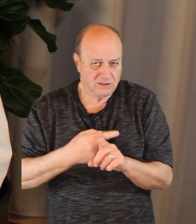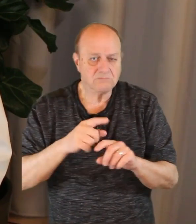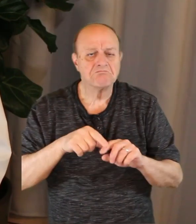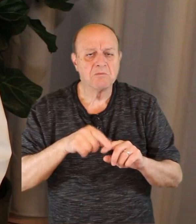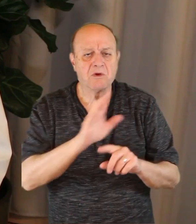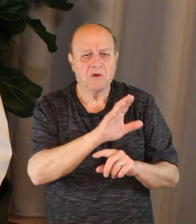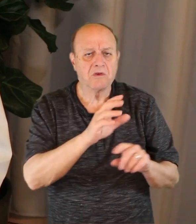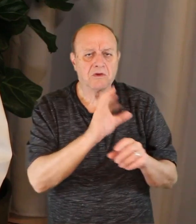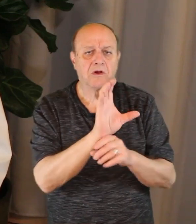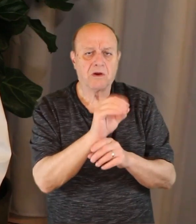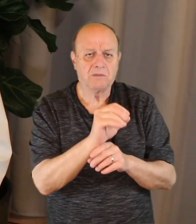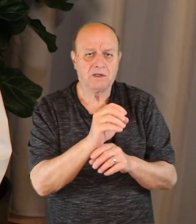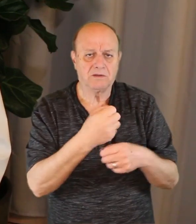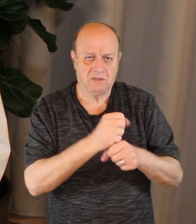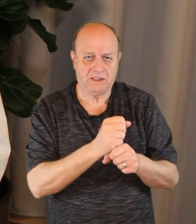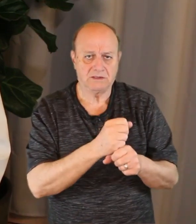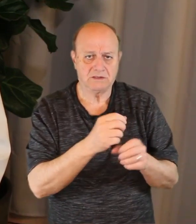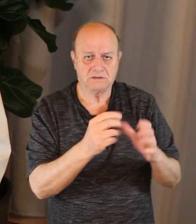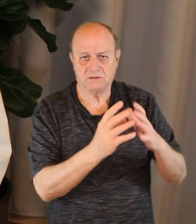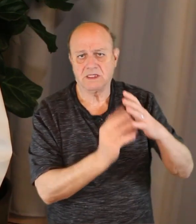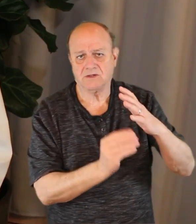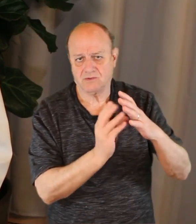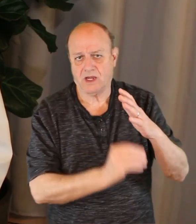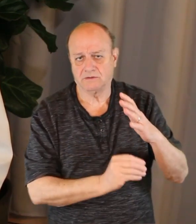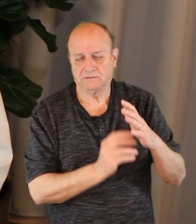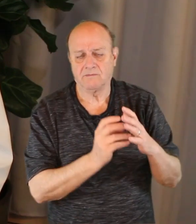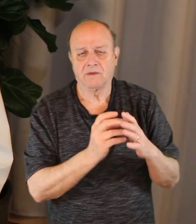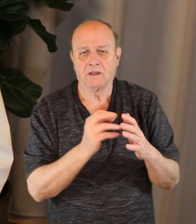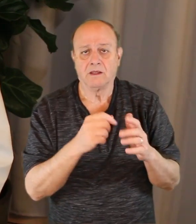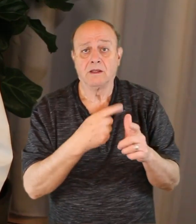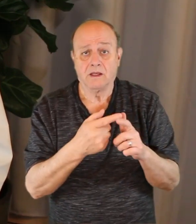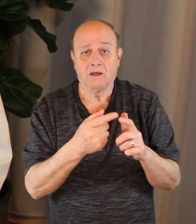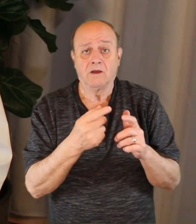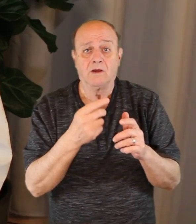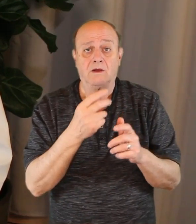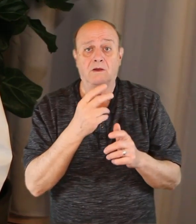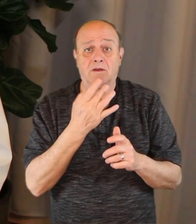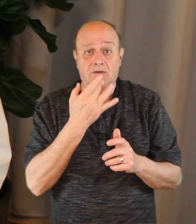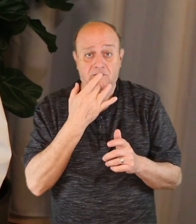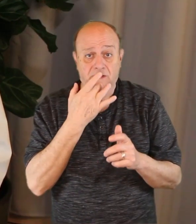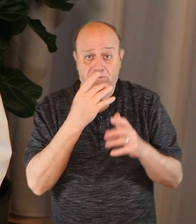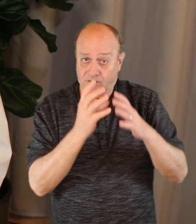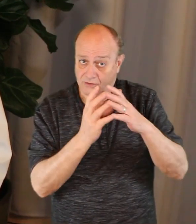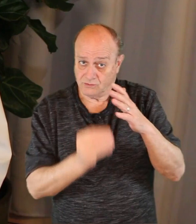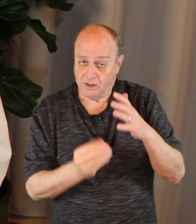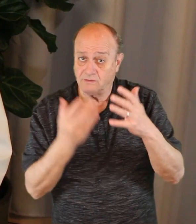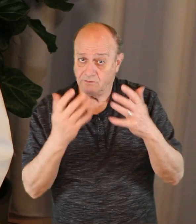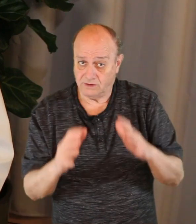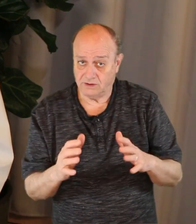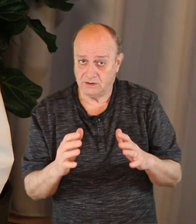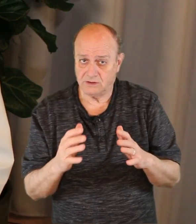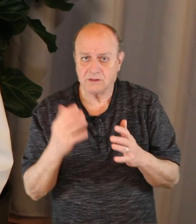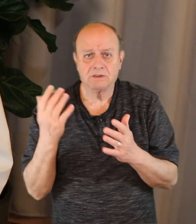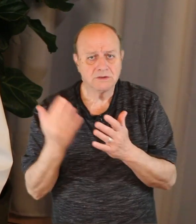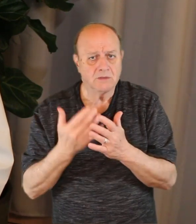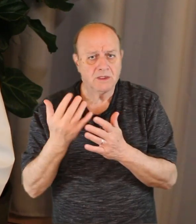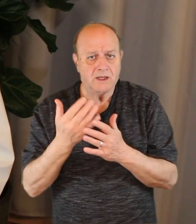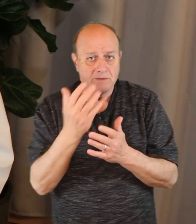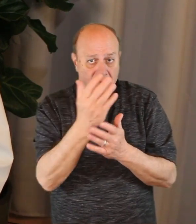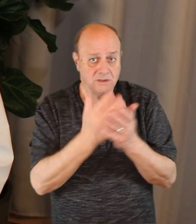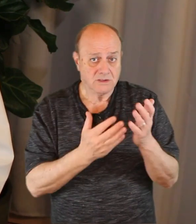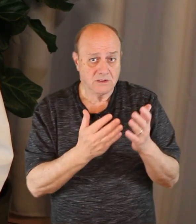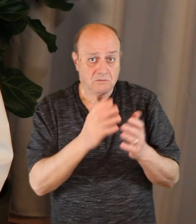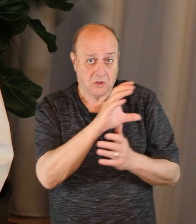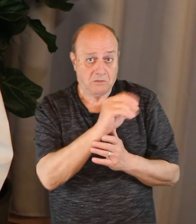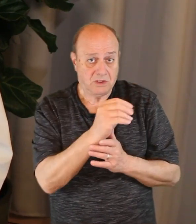of the vanilla extract. Once the flavor has been extracted, there are times where some companies will split